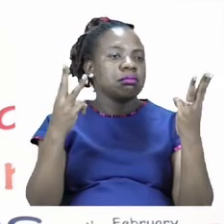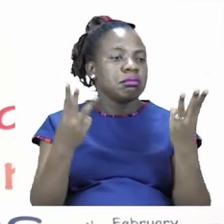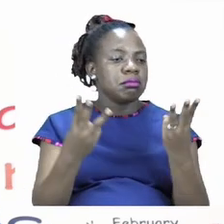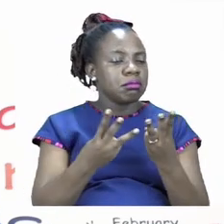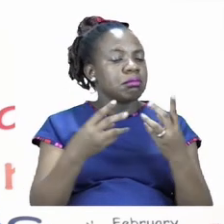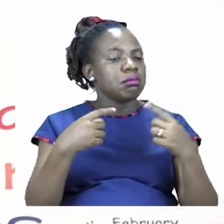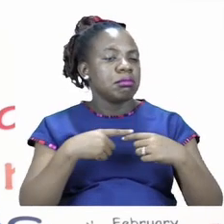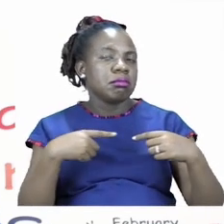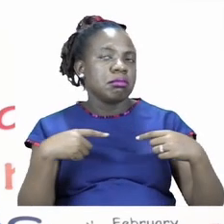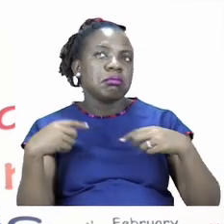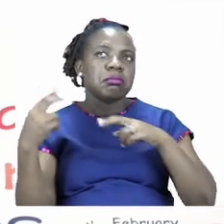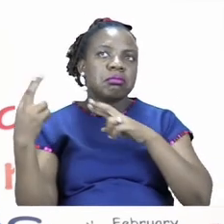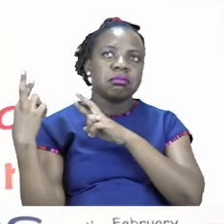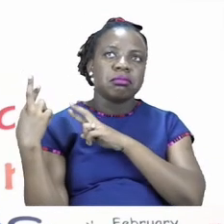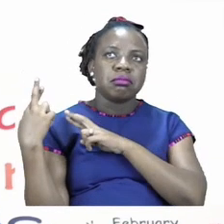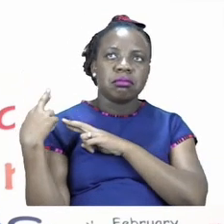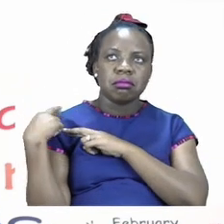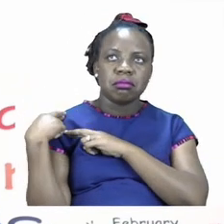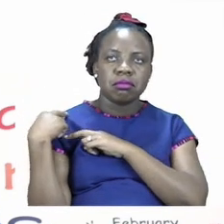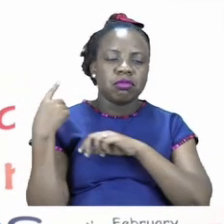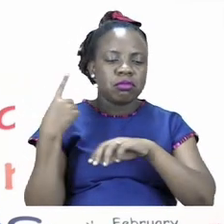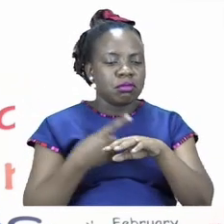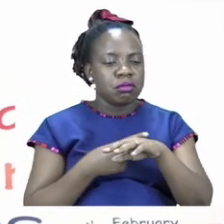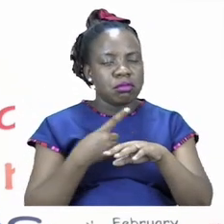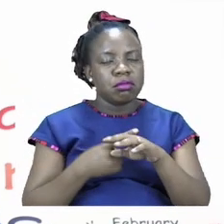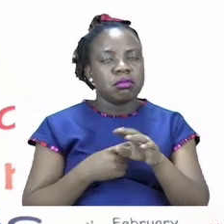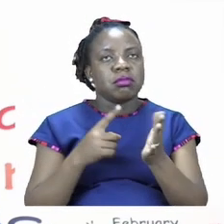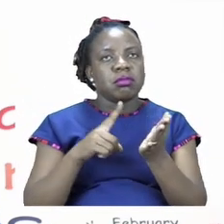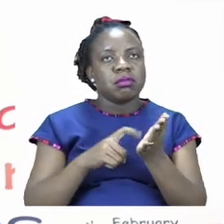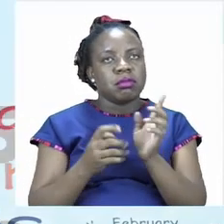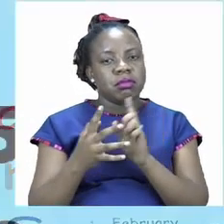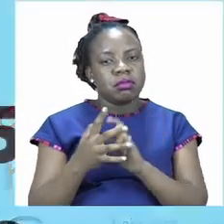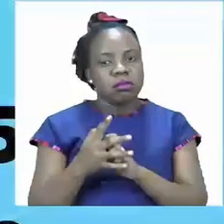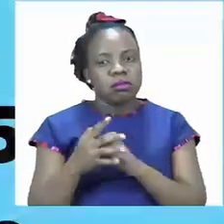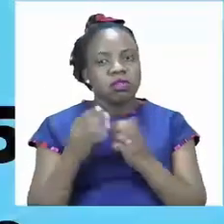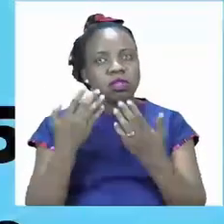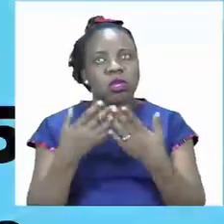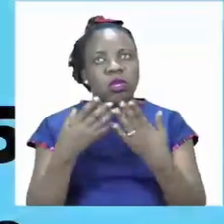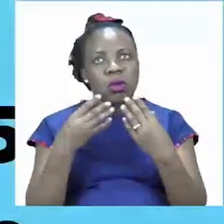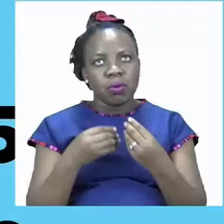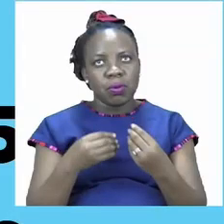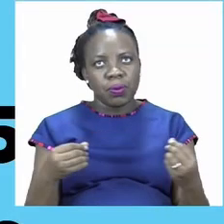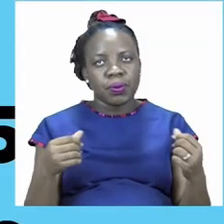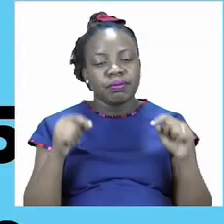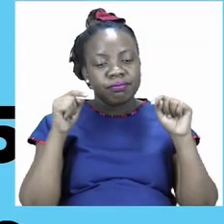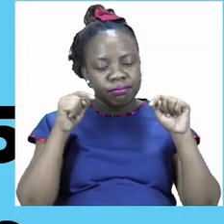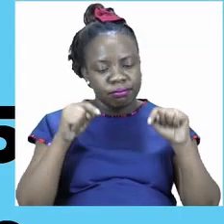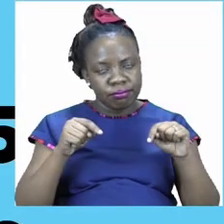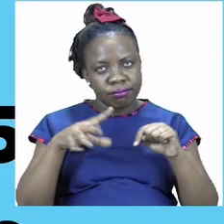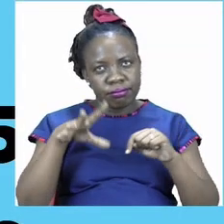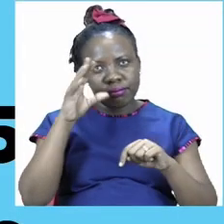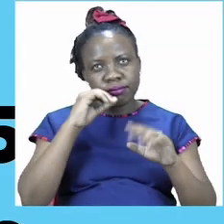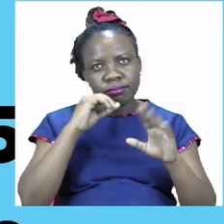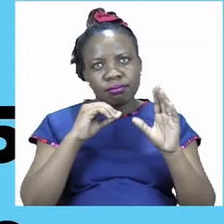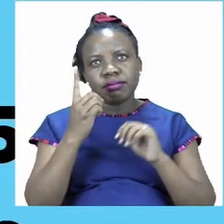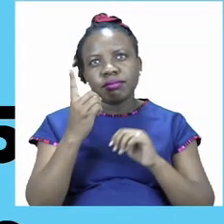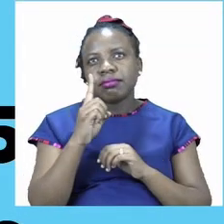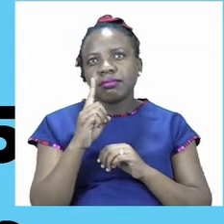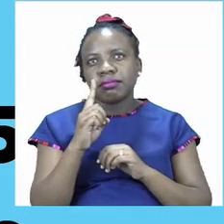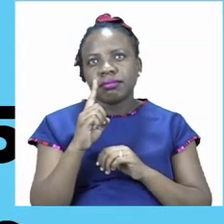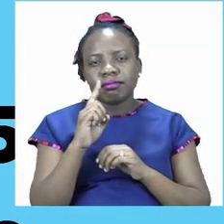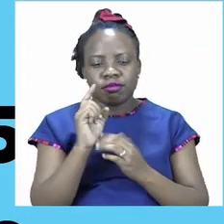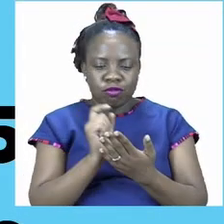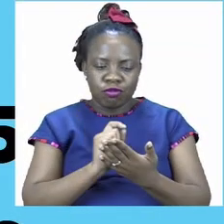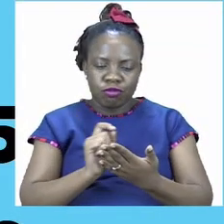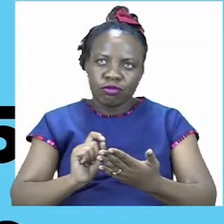regularly as possible. Make sure your hands are dry before you touch anything else. For today's lesson, we'll be doing